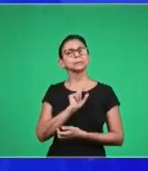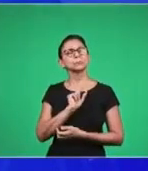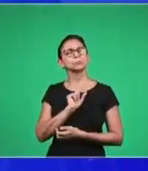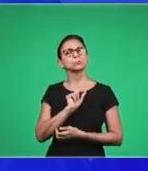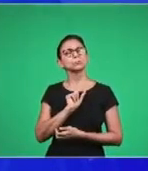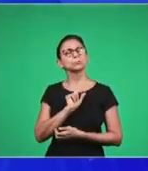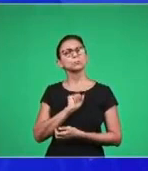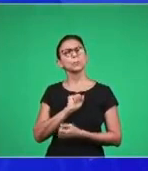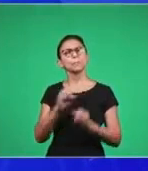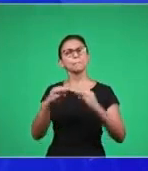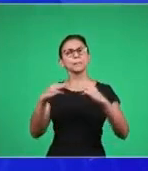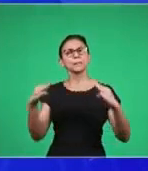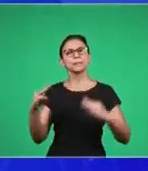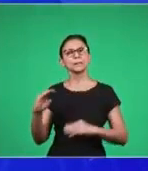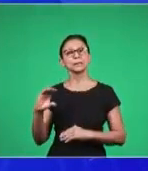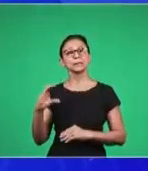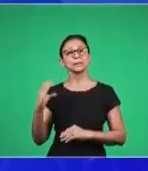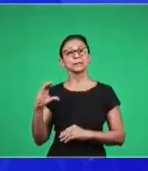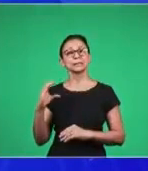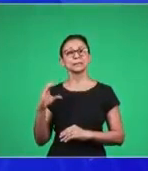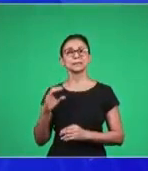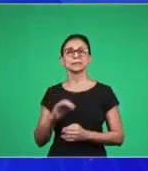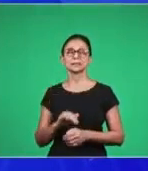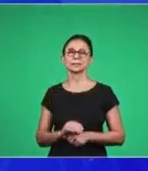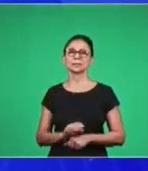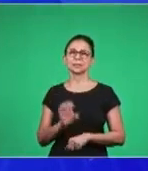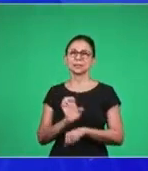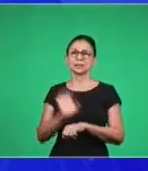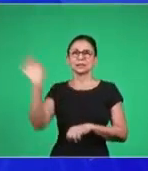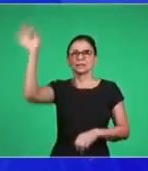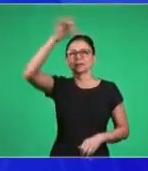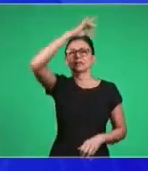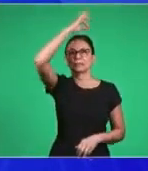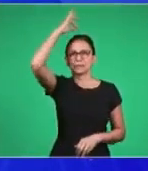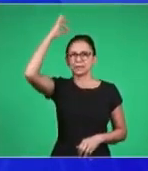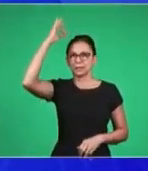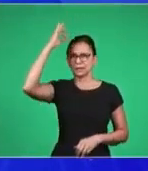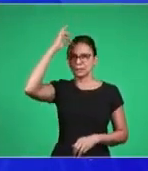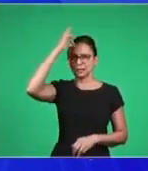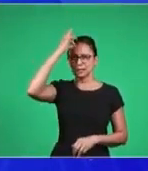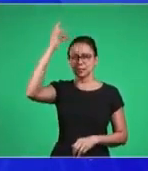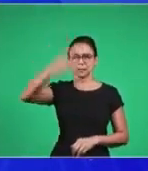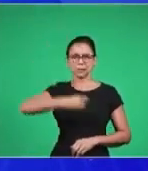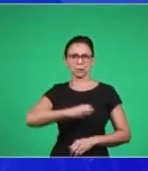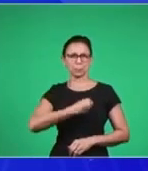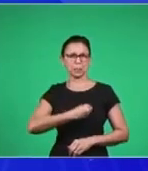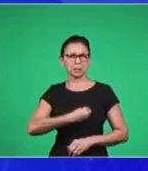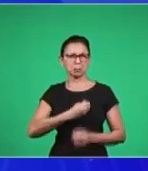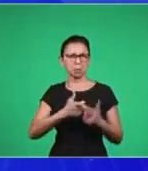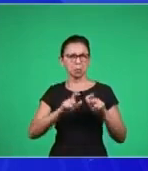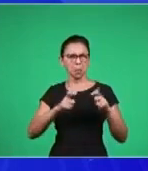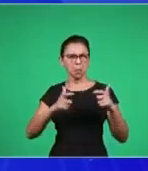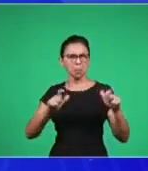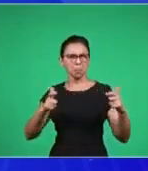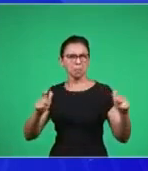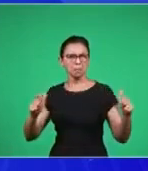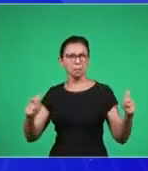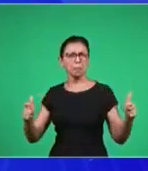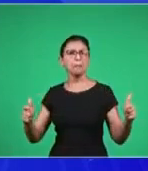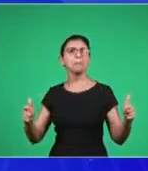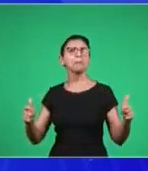teachers and women in the Manaim de Cariacica with a participation